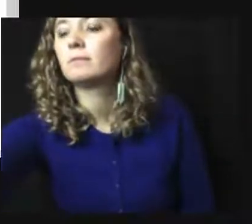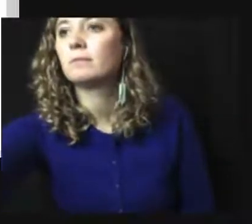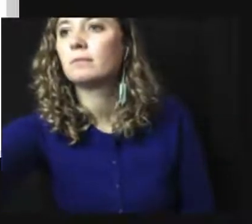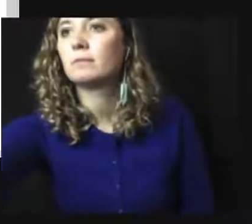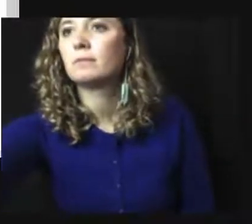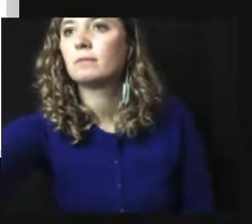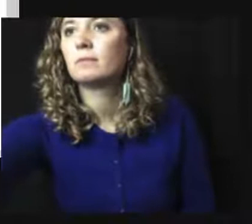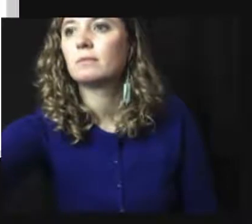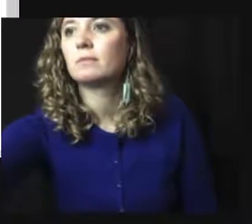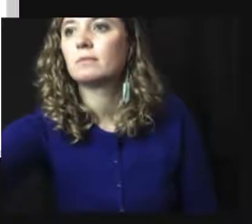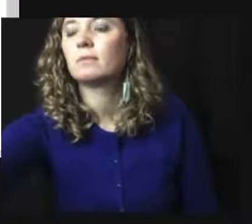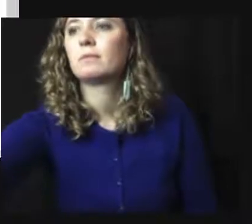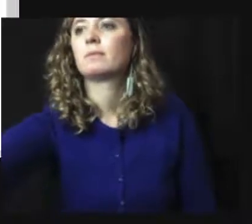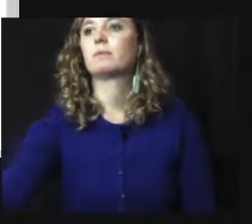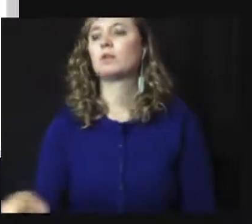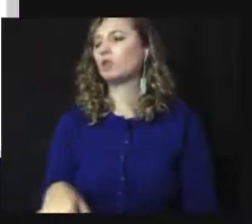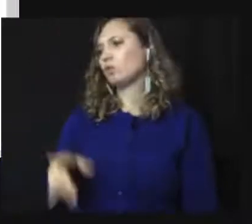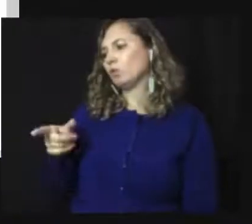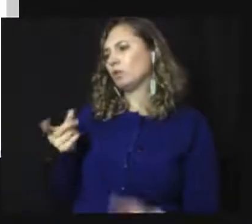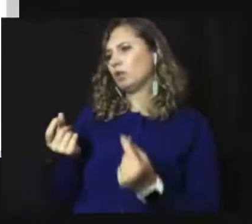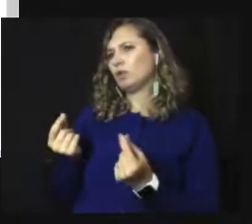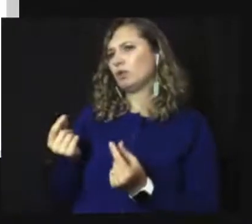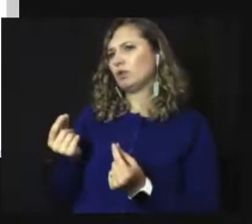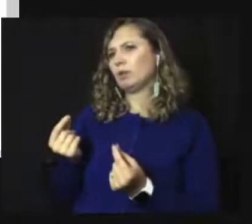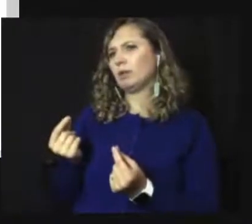What are you doing? Going online to try and find a girl.